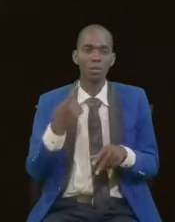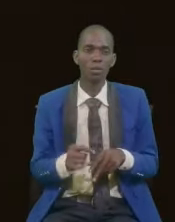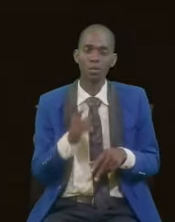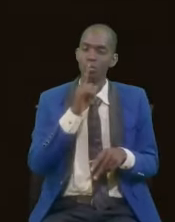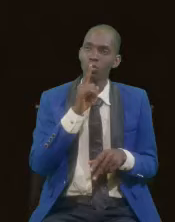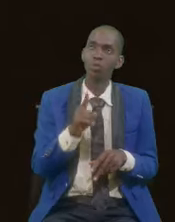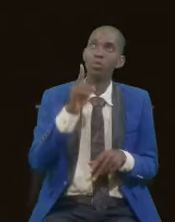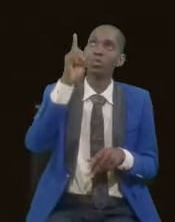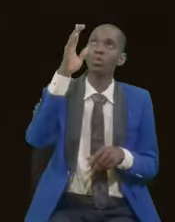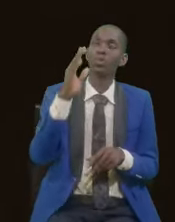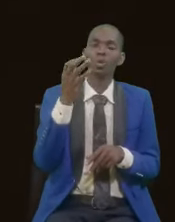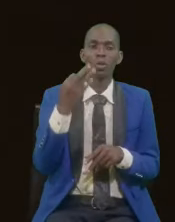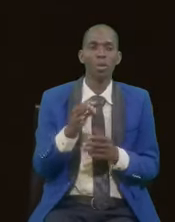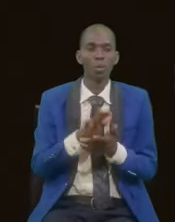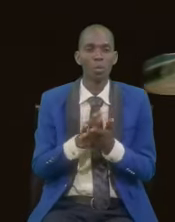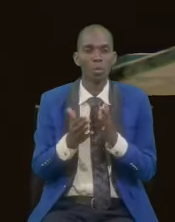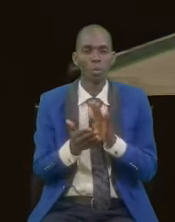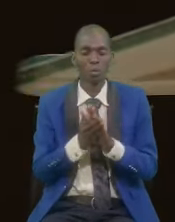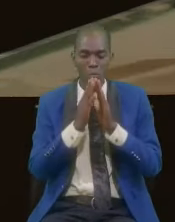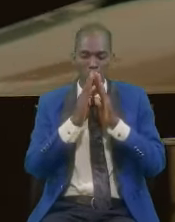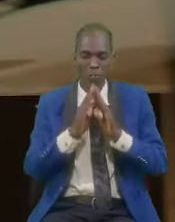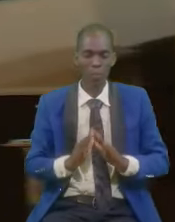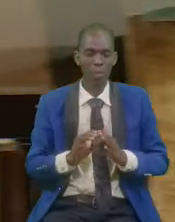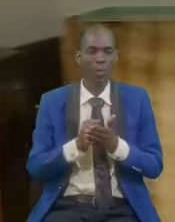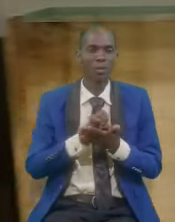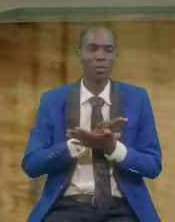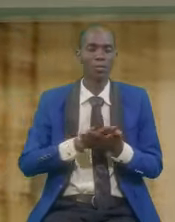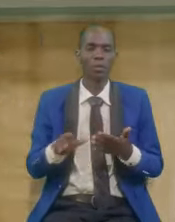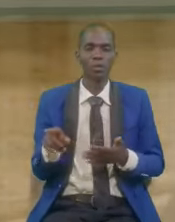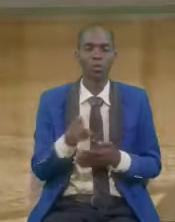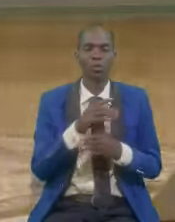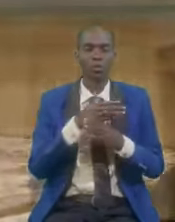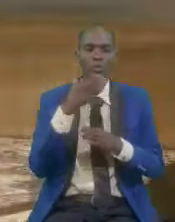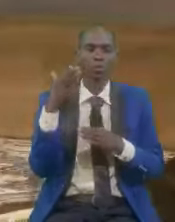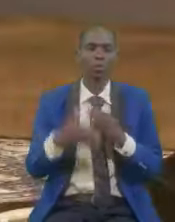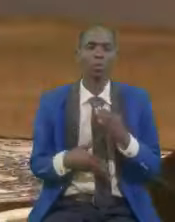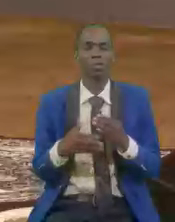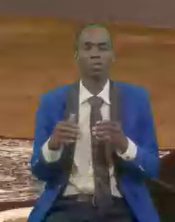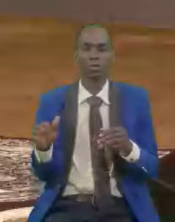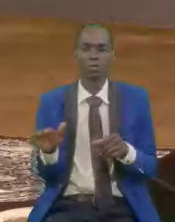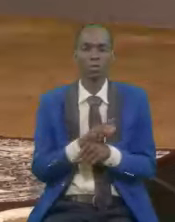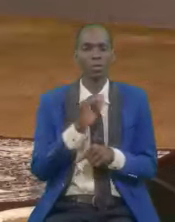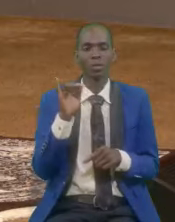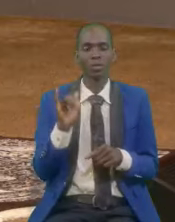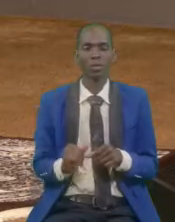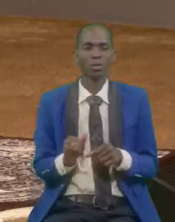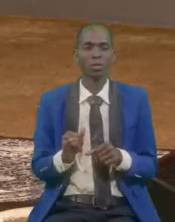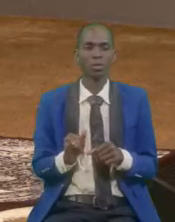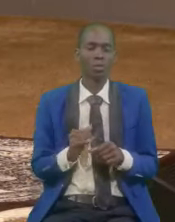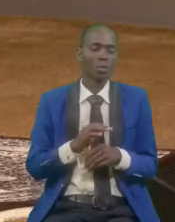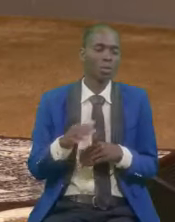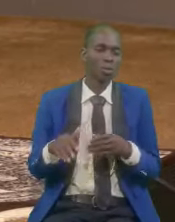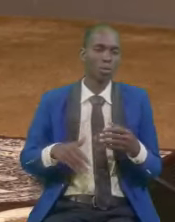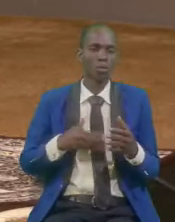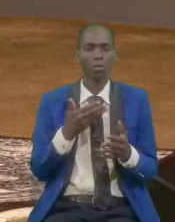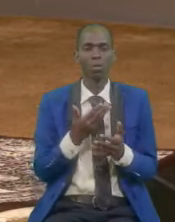of peace sanctify you wholly, totally, completely,